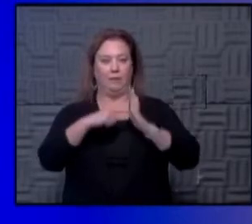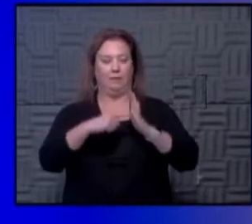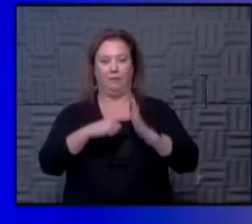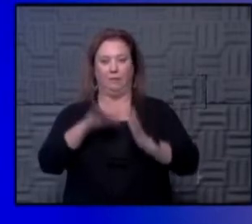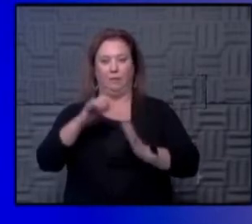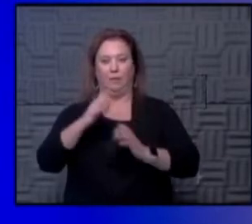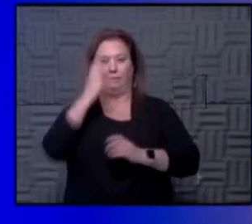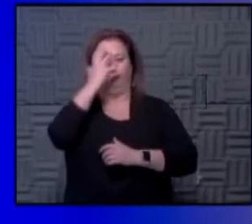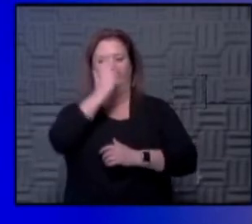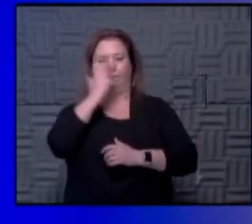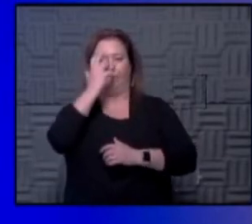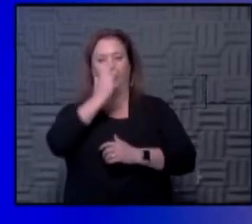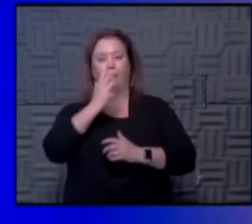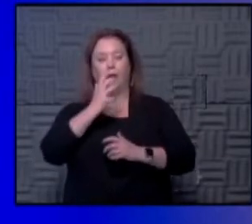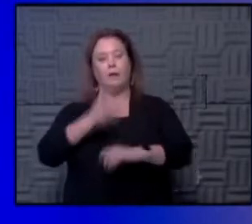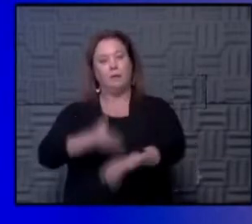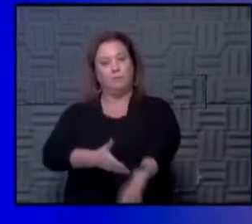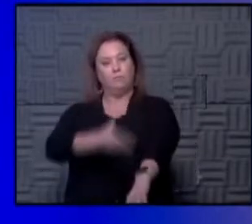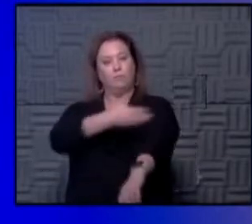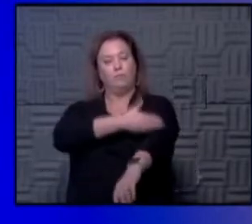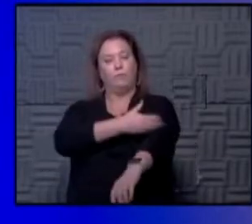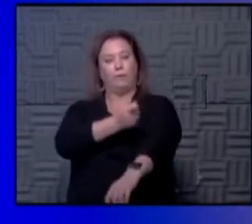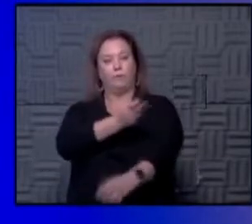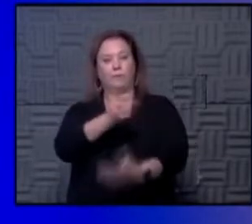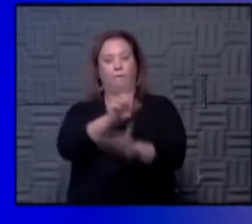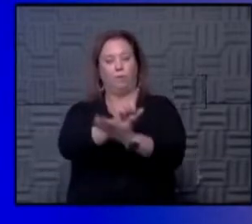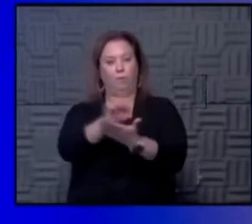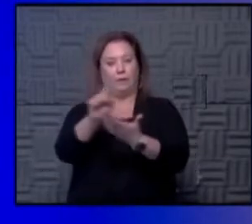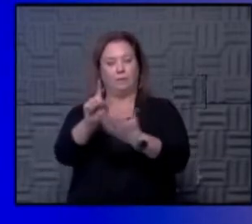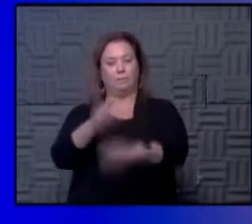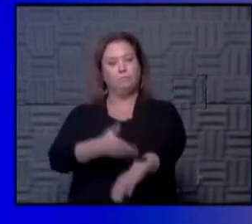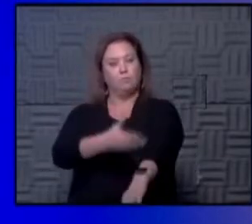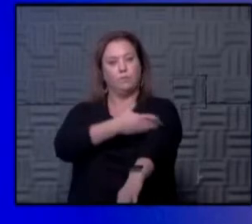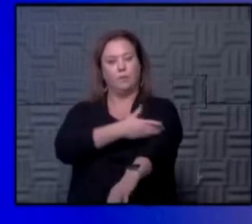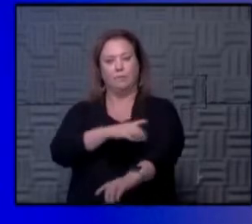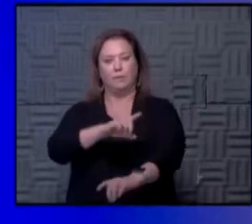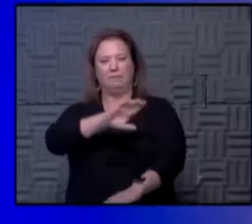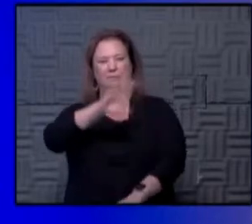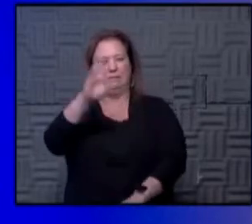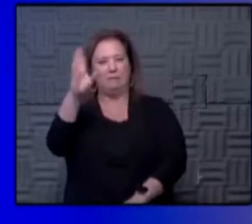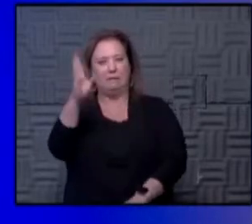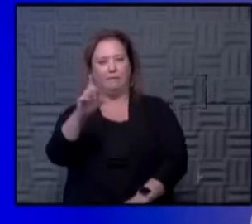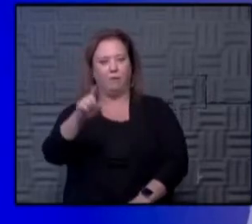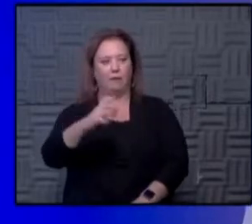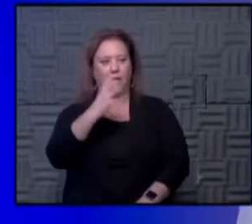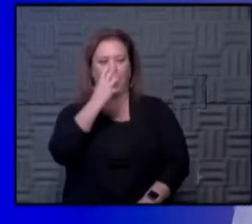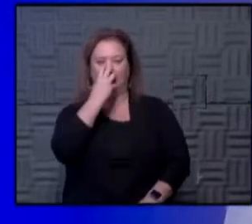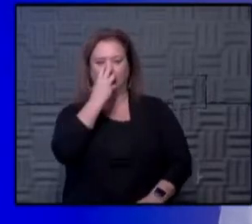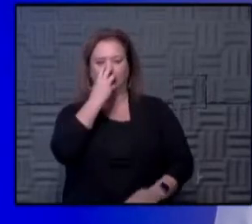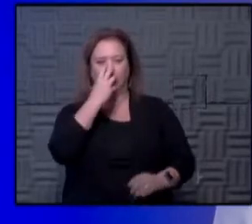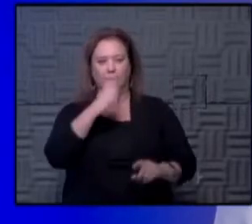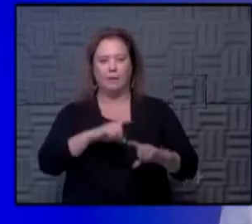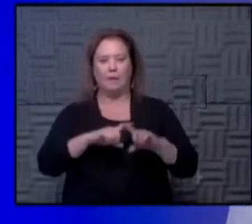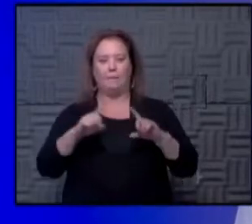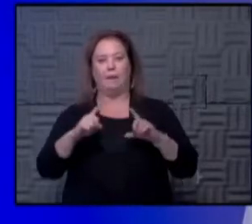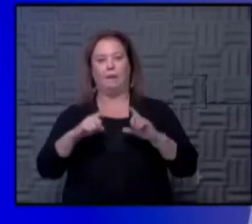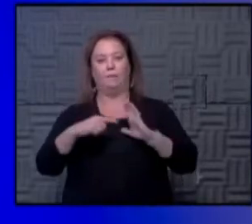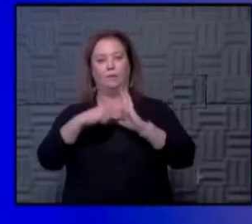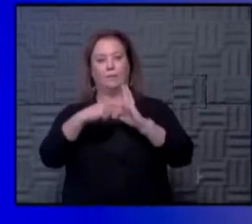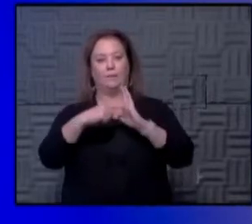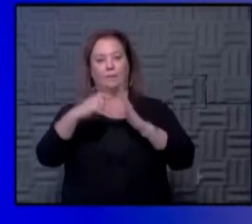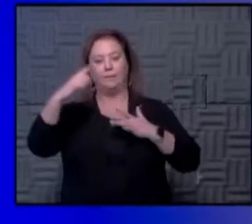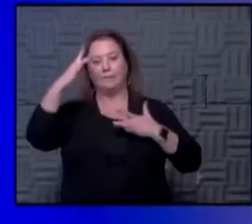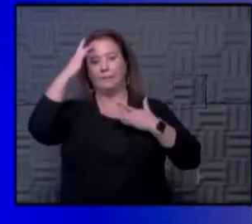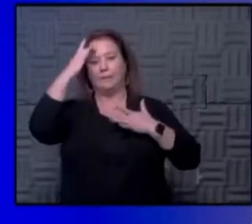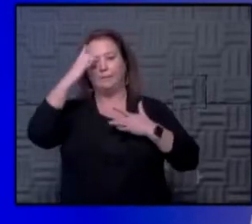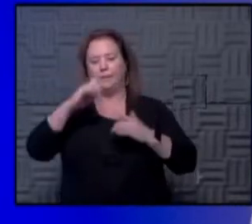with that, with encephalopathy. Got better after a couple weeks, but really never needed oxygen or anything like that. As far as symptoms go, I